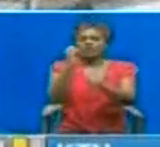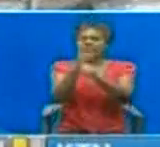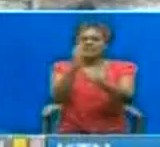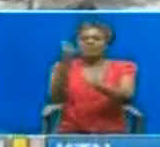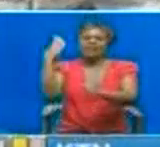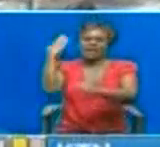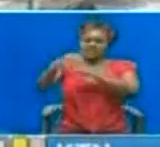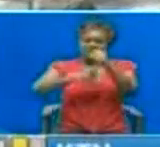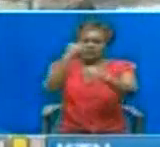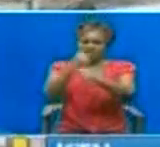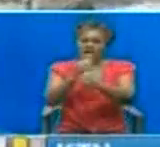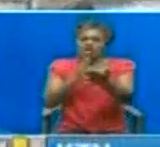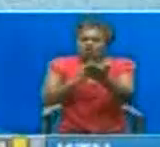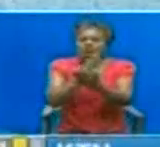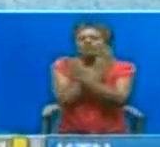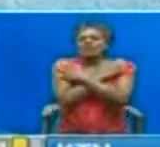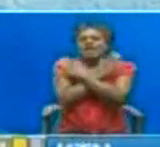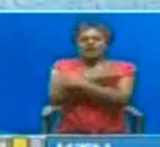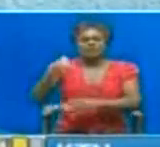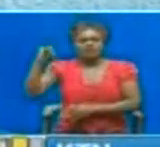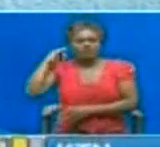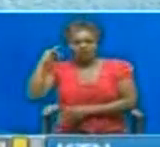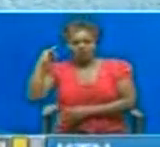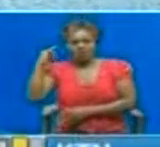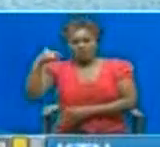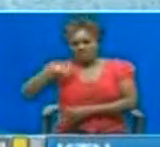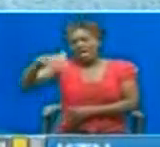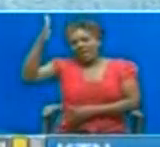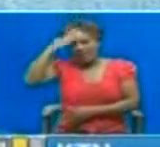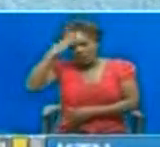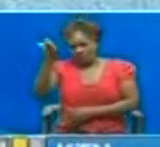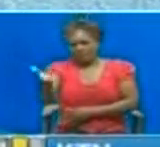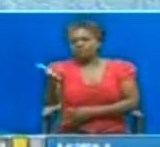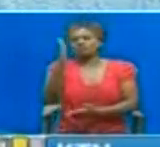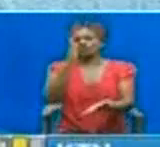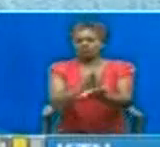last year through a friend's phone. I'm the one who identified him.